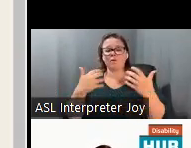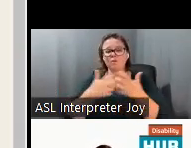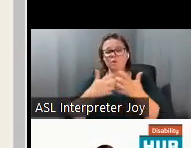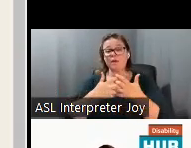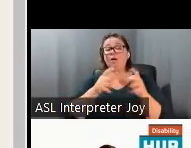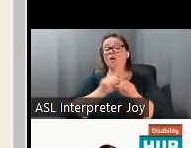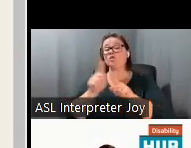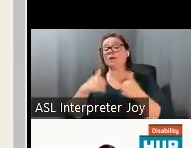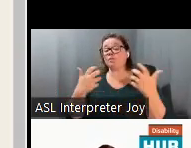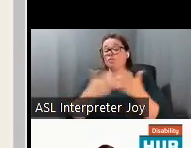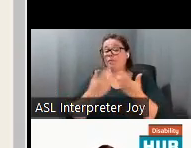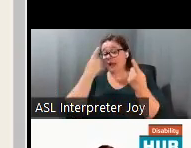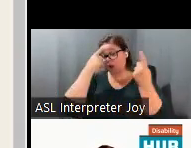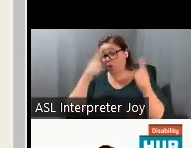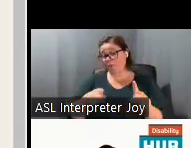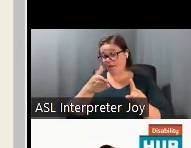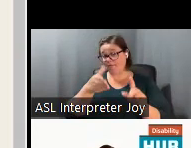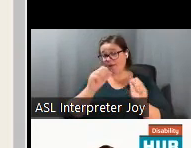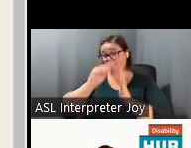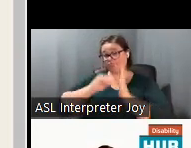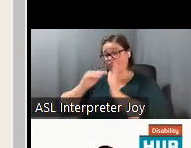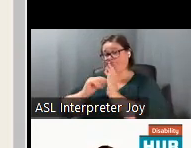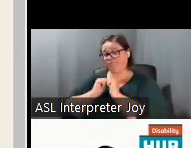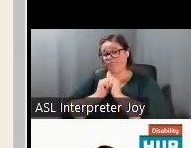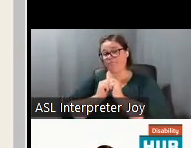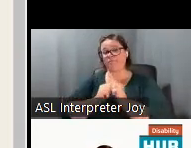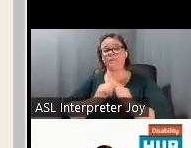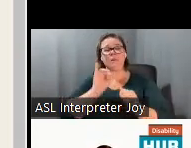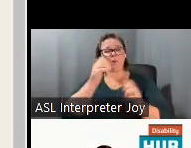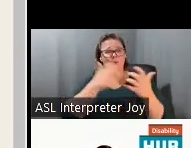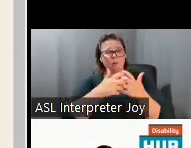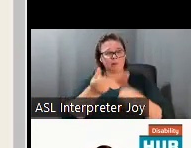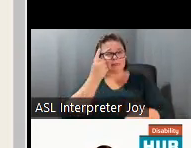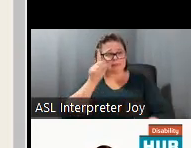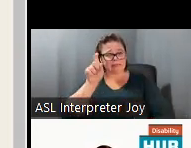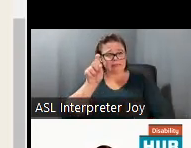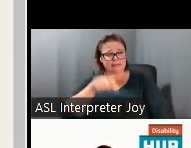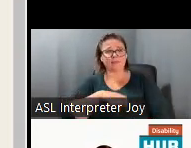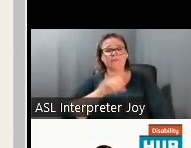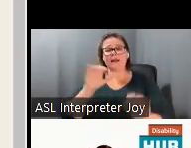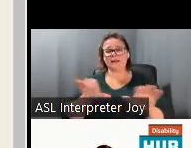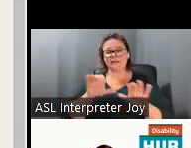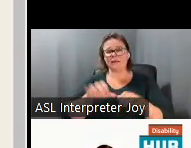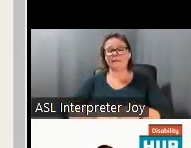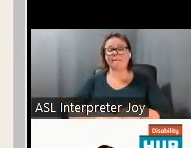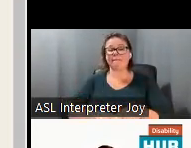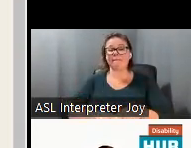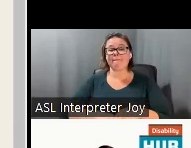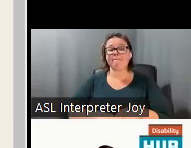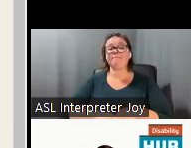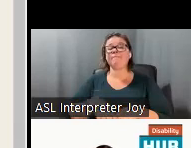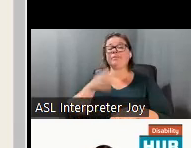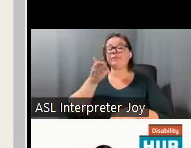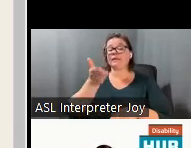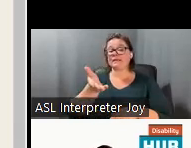agreement. I'm going back up to this, does a roommate make sense activity? And this